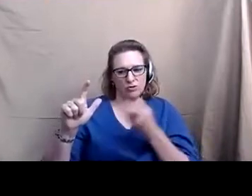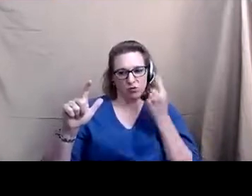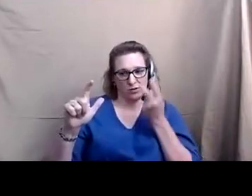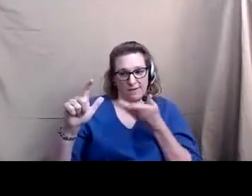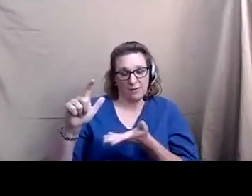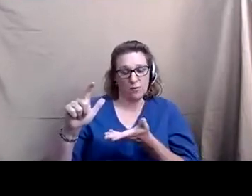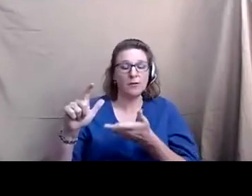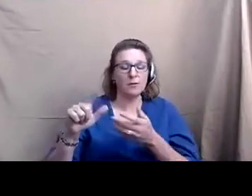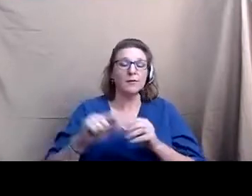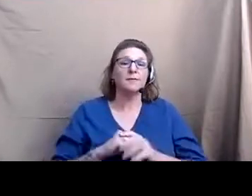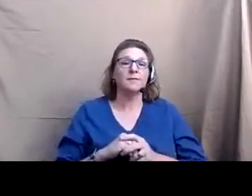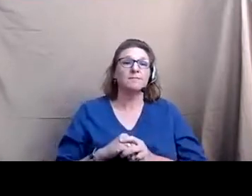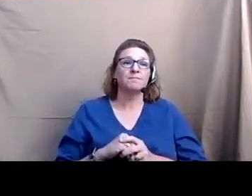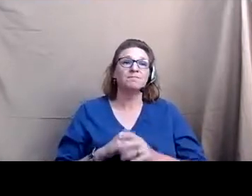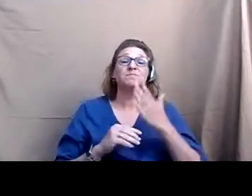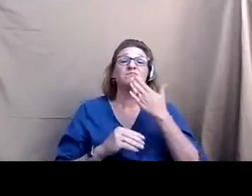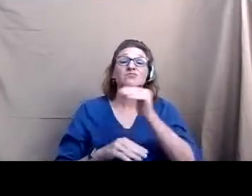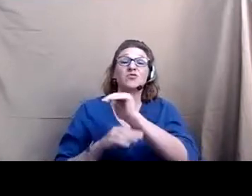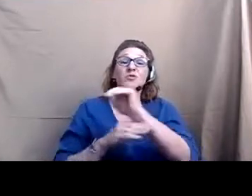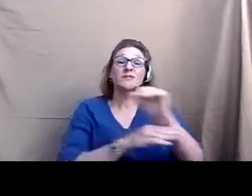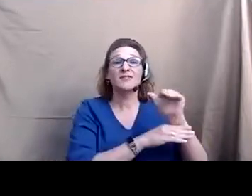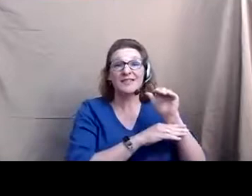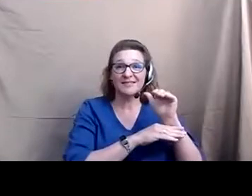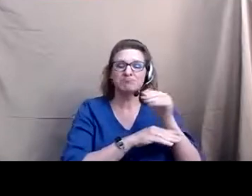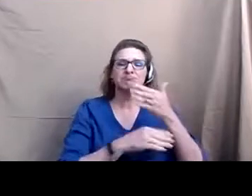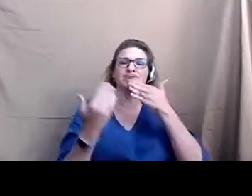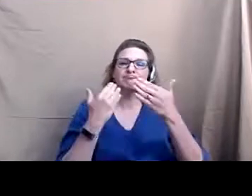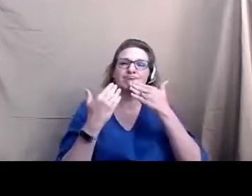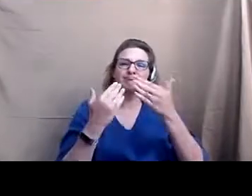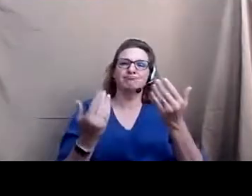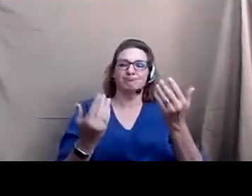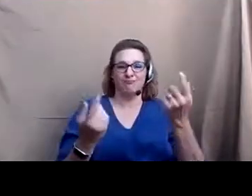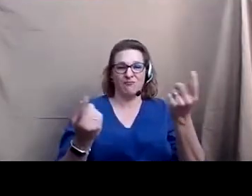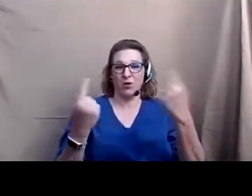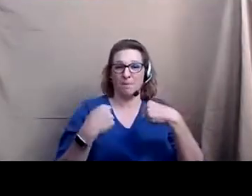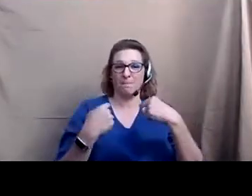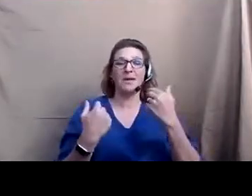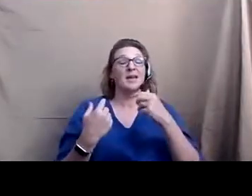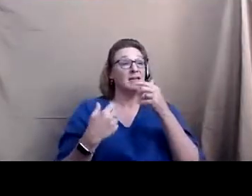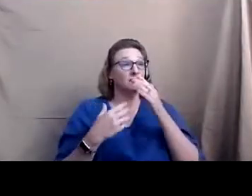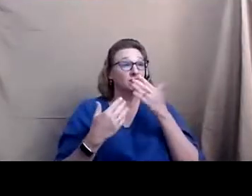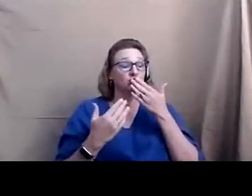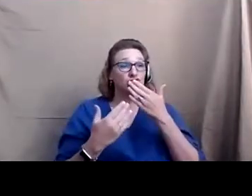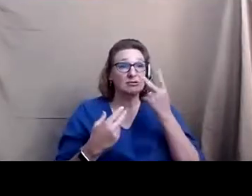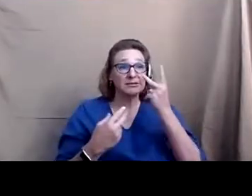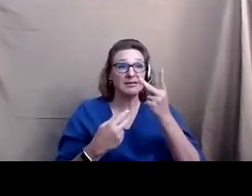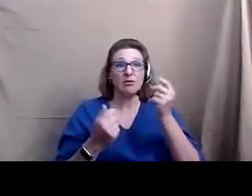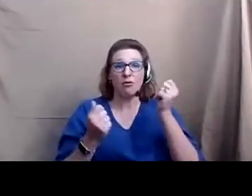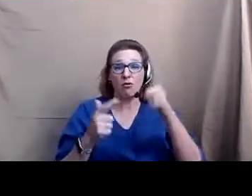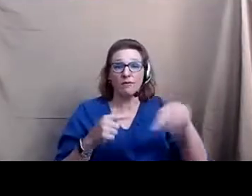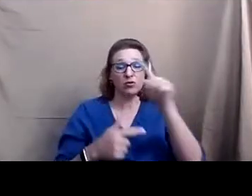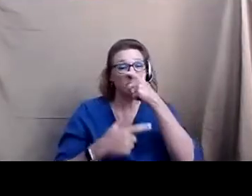Okay. Well, good evening, everyone. Thanks so much for joining us. It's great to see so much interest in such an important